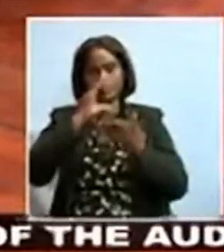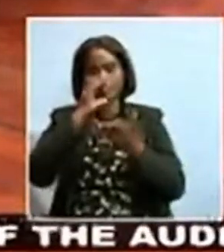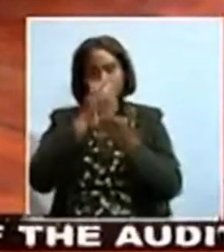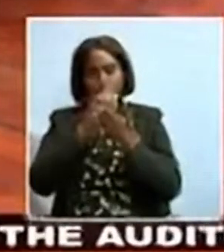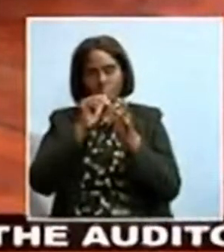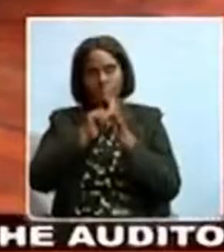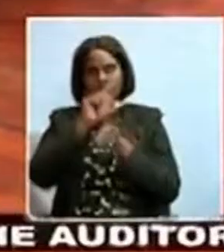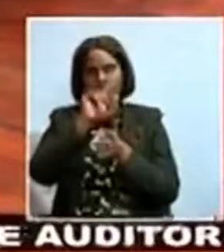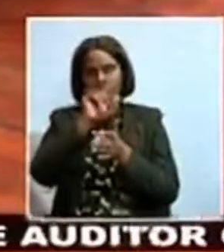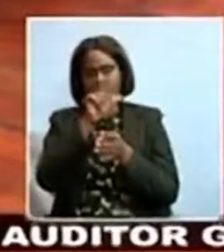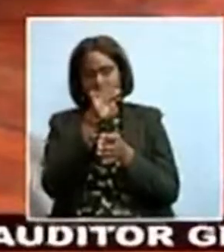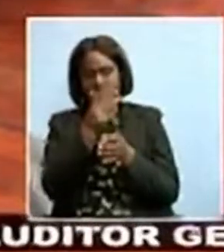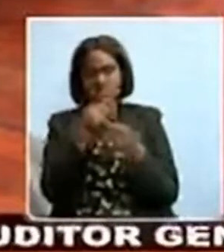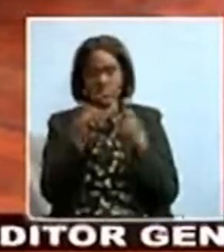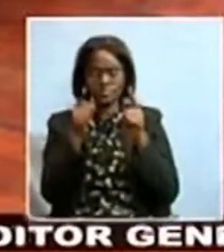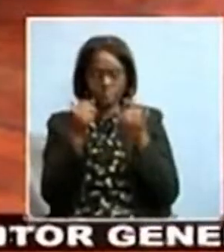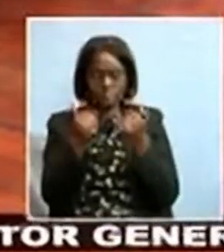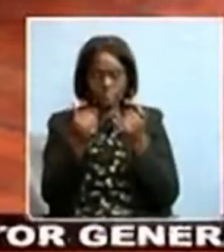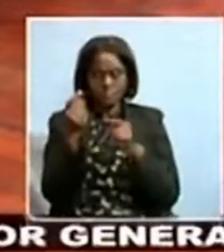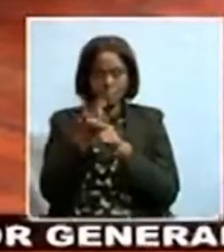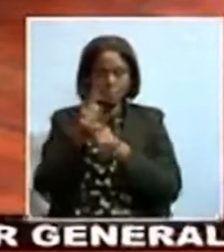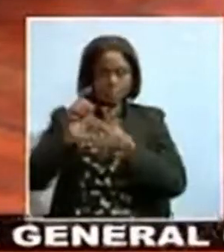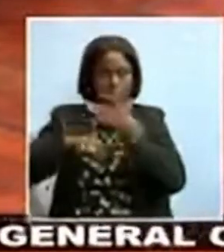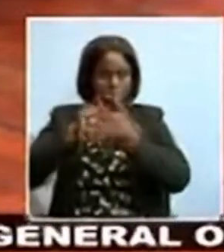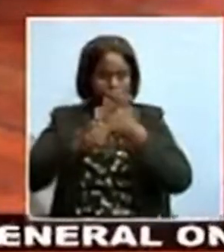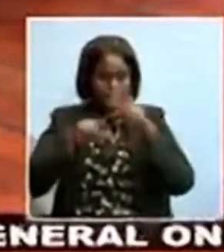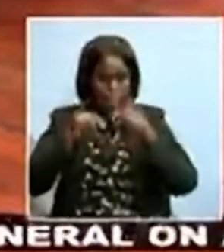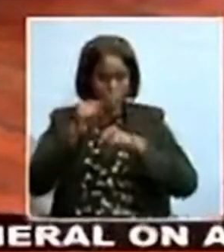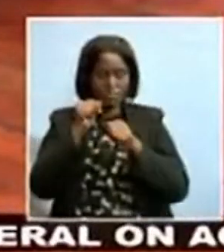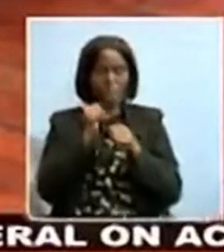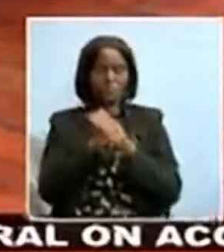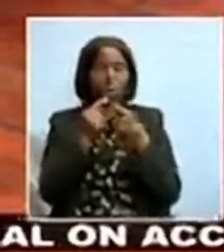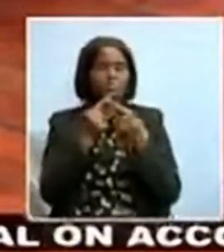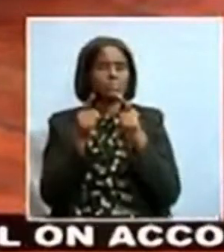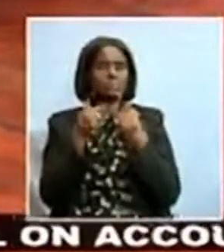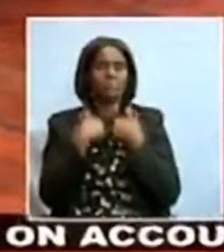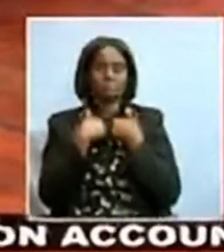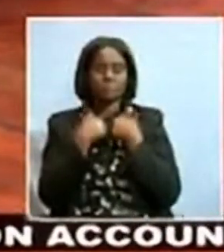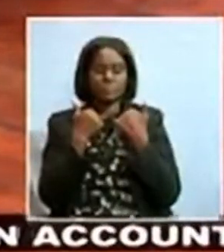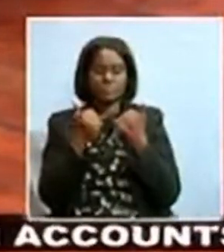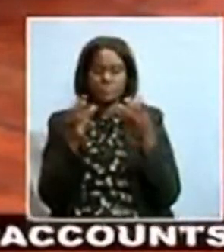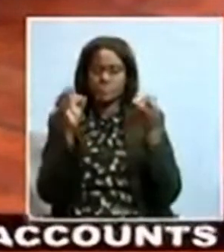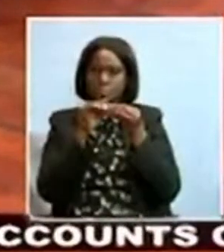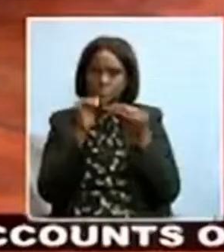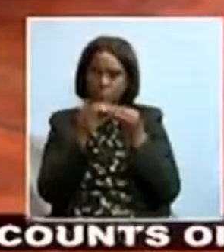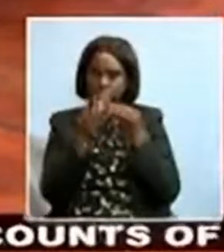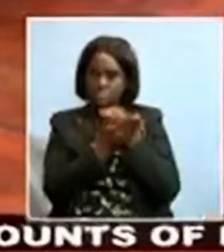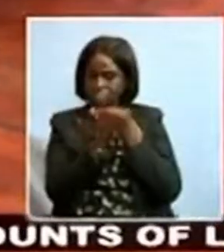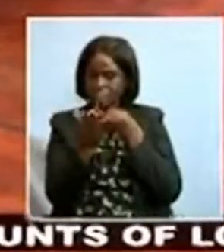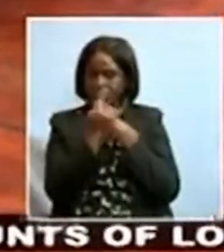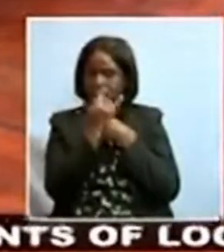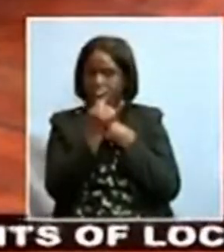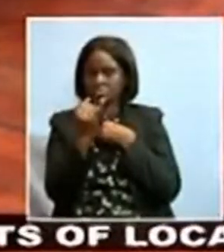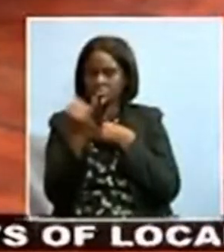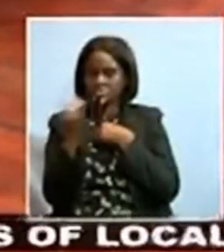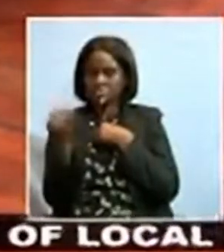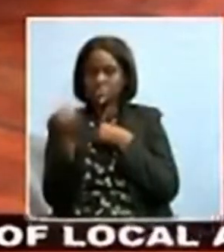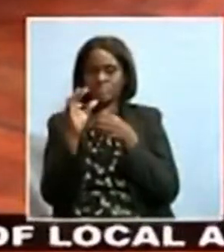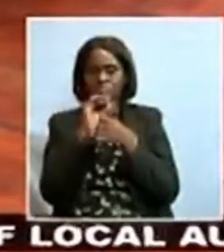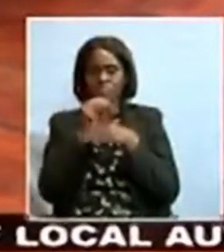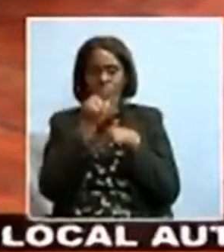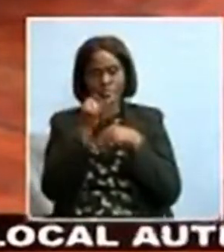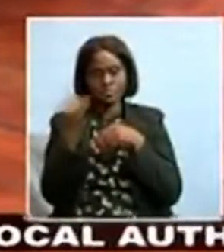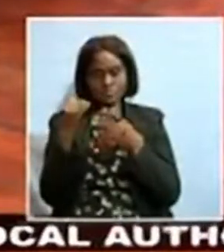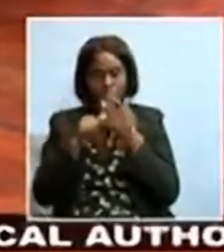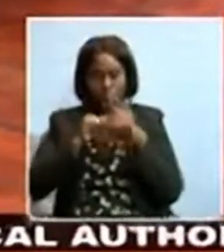2023 is quite different from the price this year. So you find that most of the items that